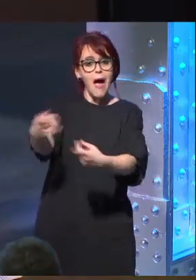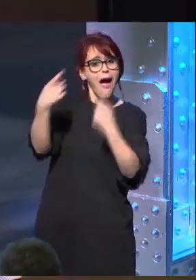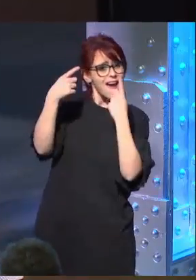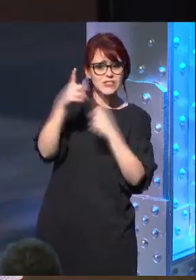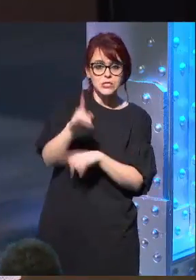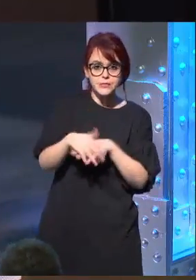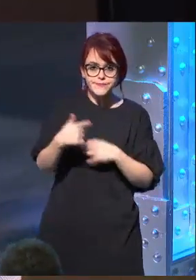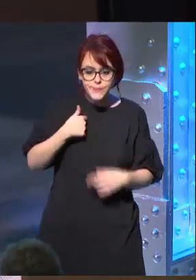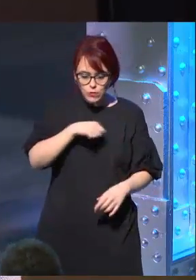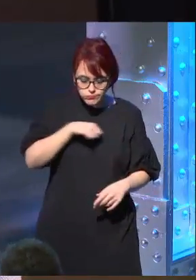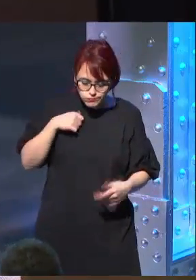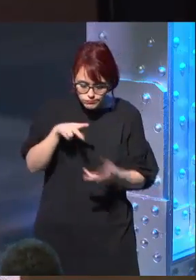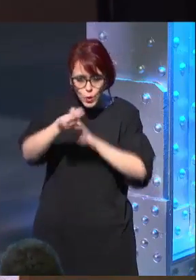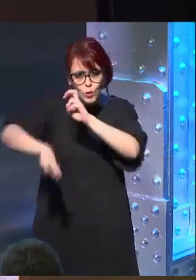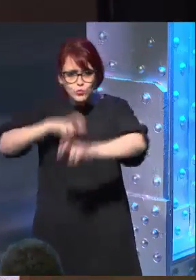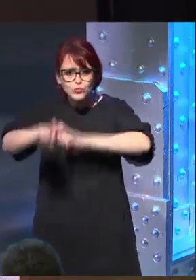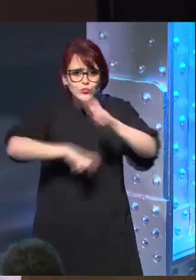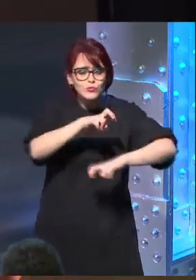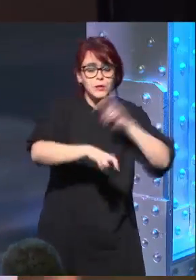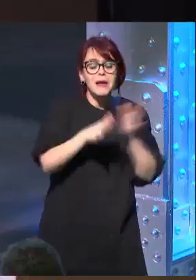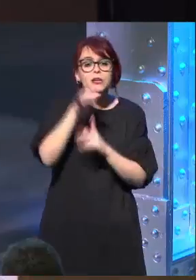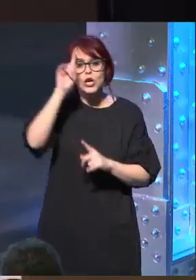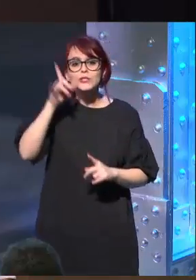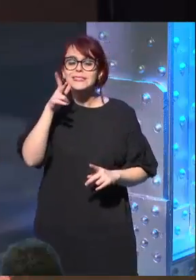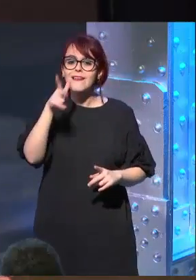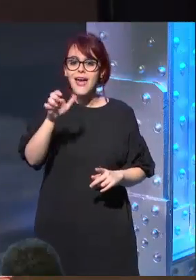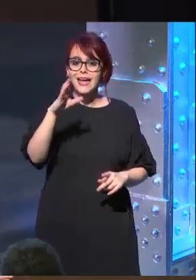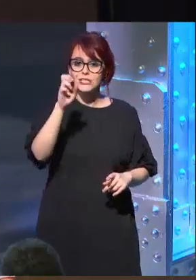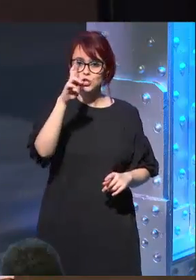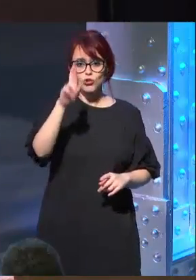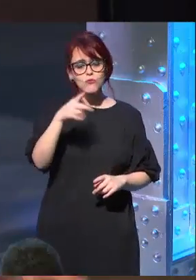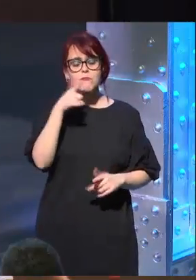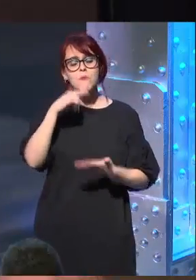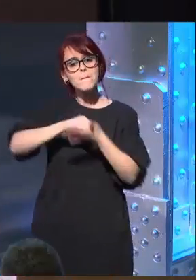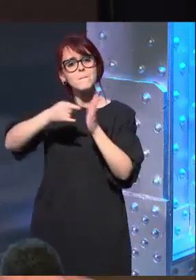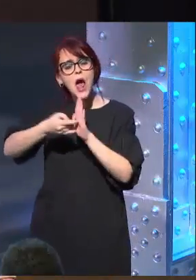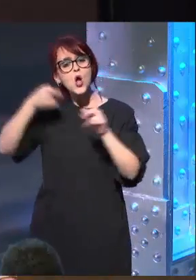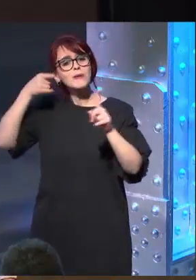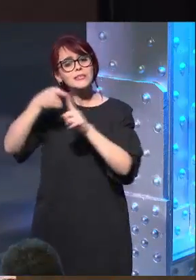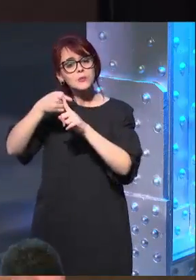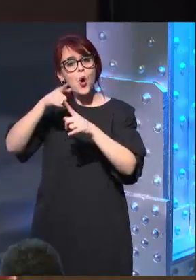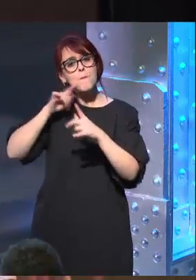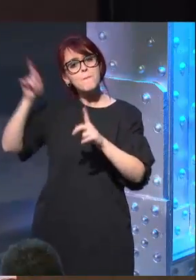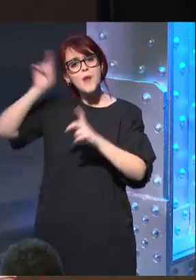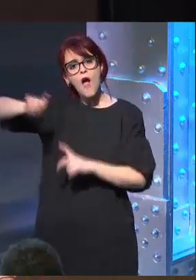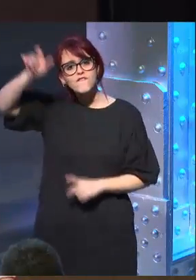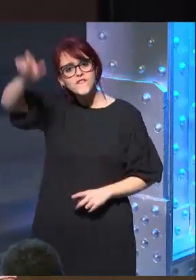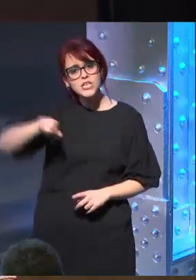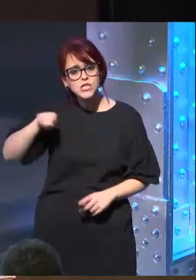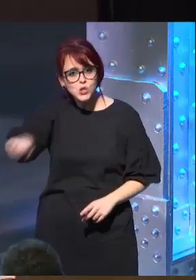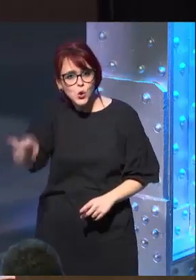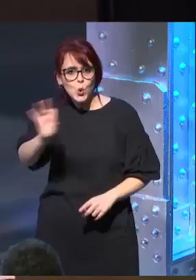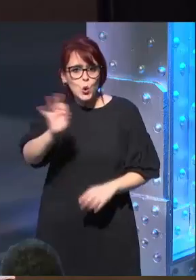a lot by yourself, because if you don't do it personally, I find